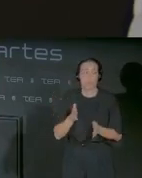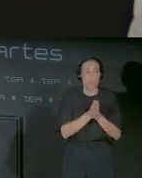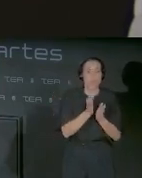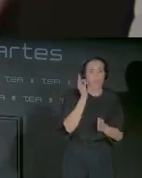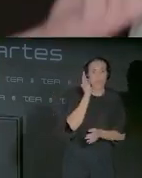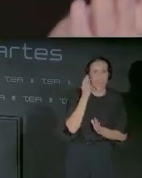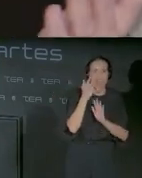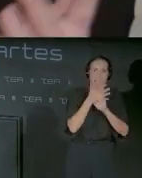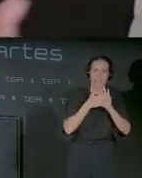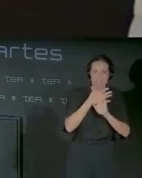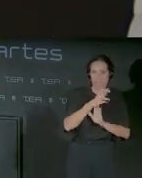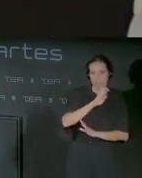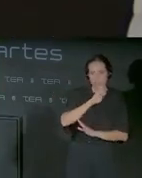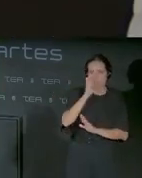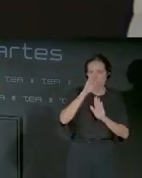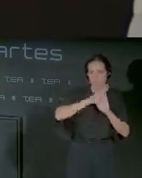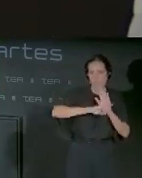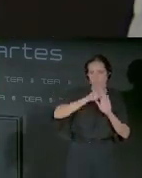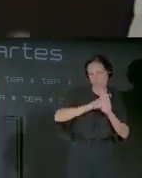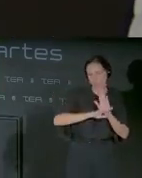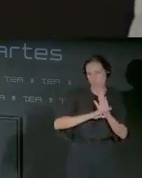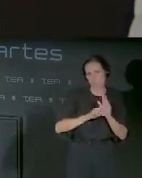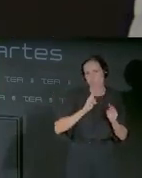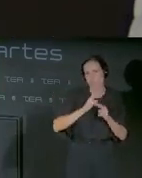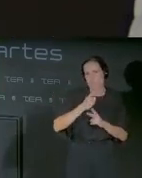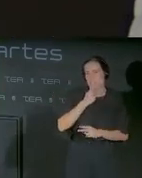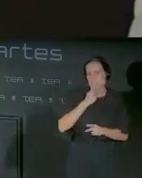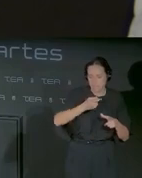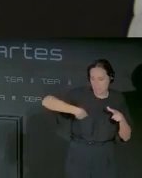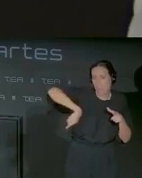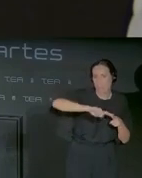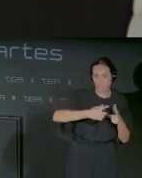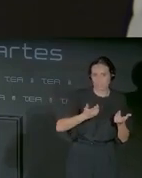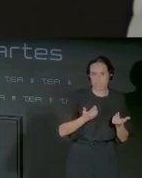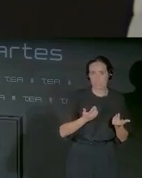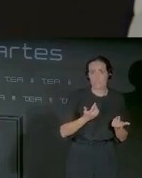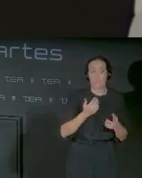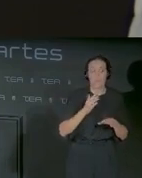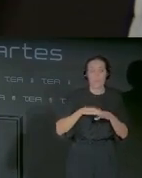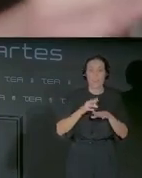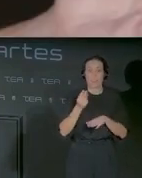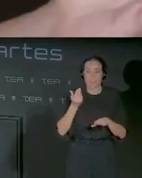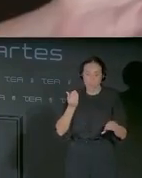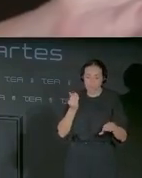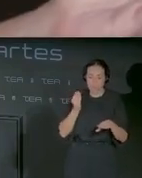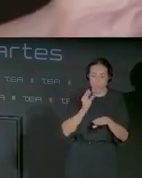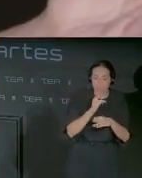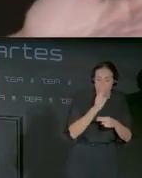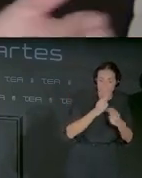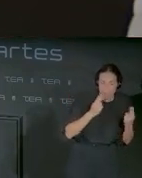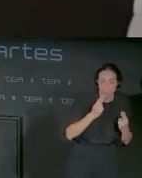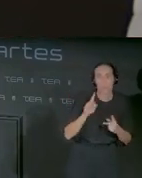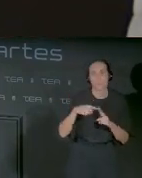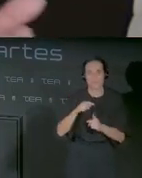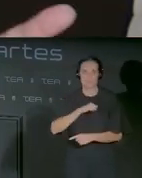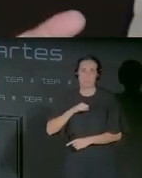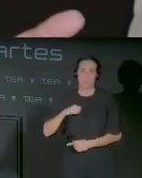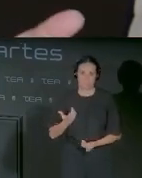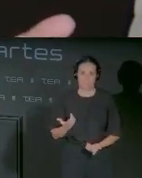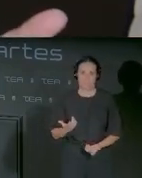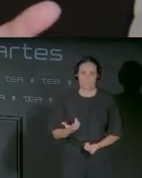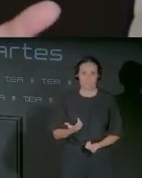like an overview of public funding, private funding as well. So funding is very important. To come back to what you said, we all want